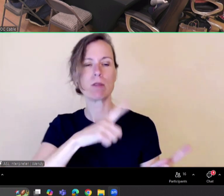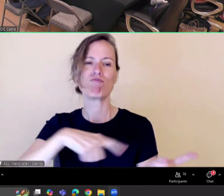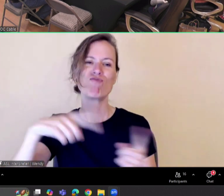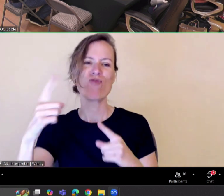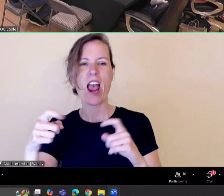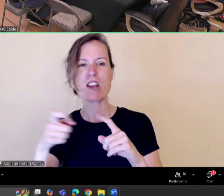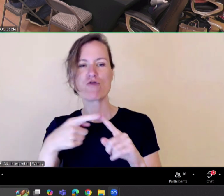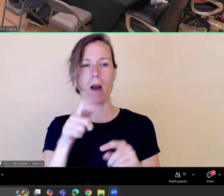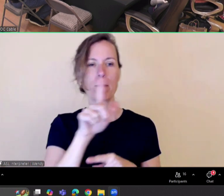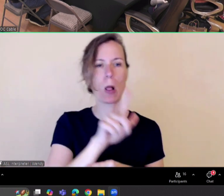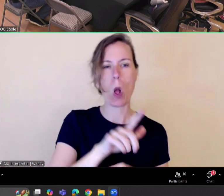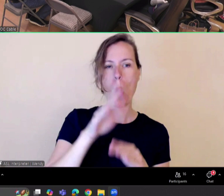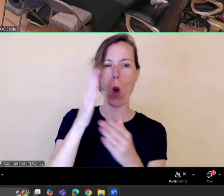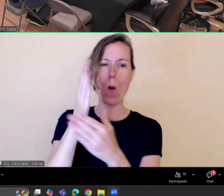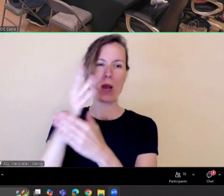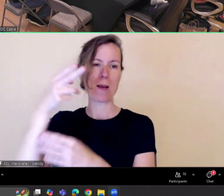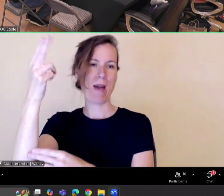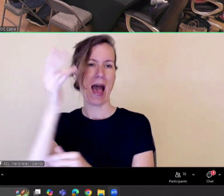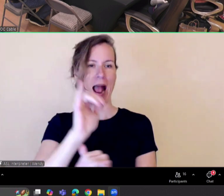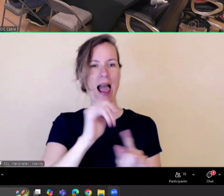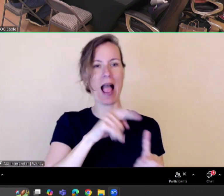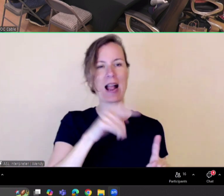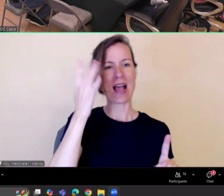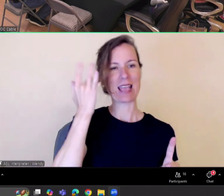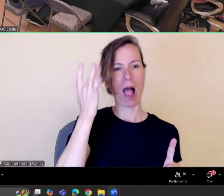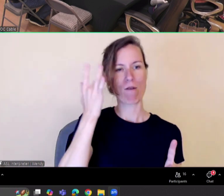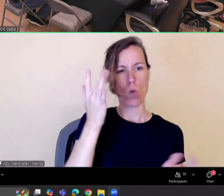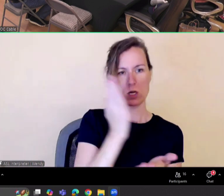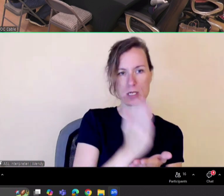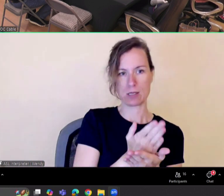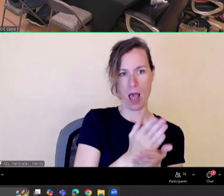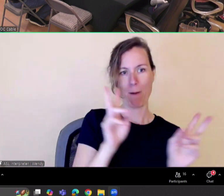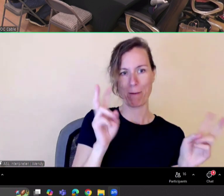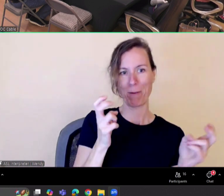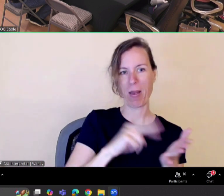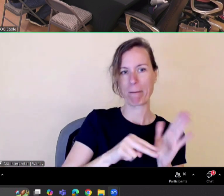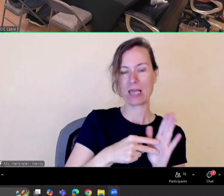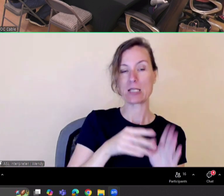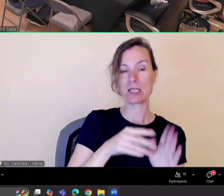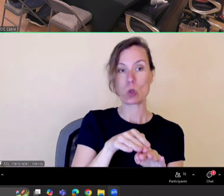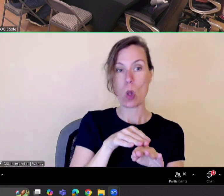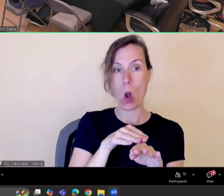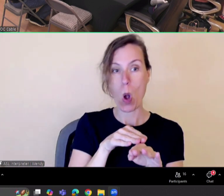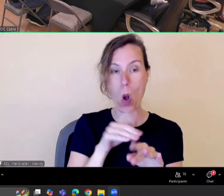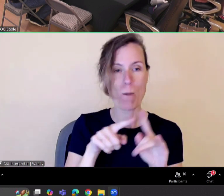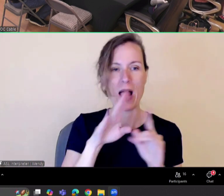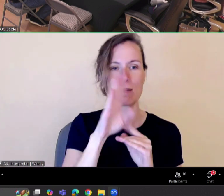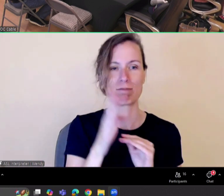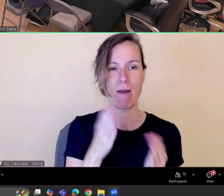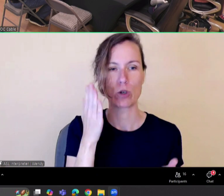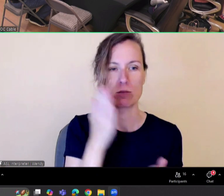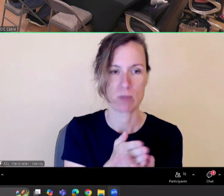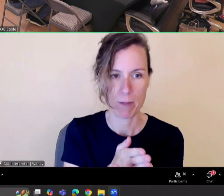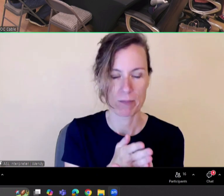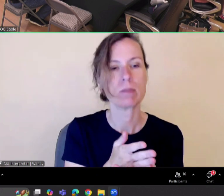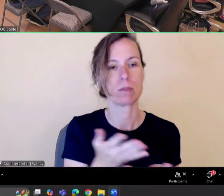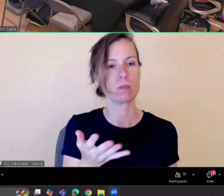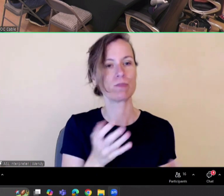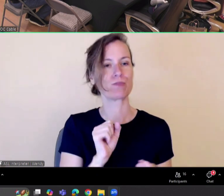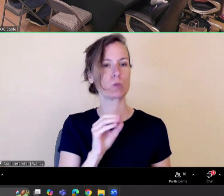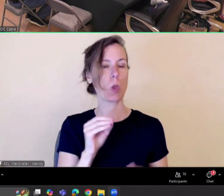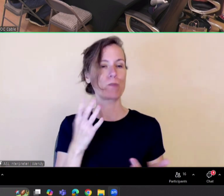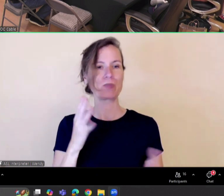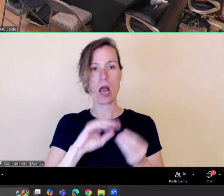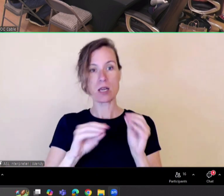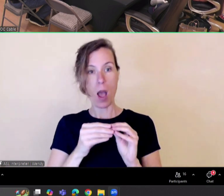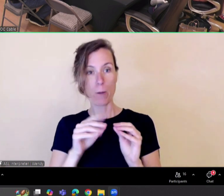right? You slow down, but you never stop. So the numbers are always shocking to me every time I see